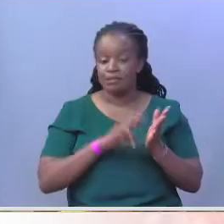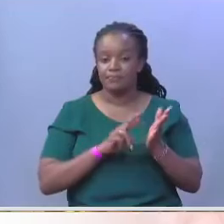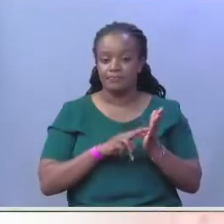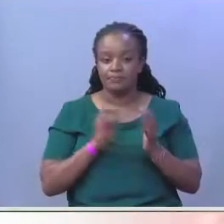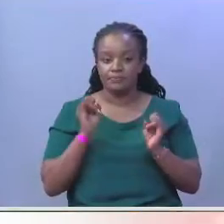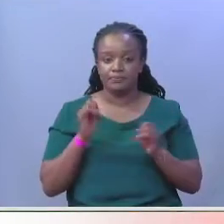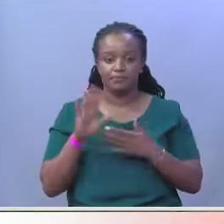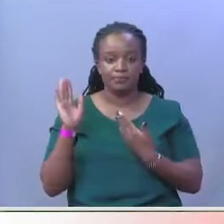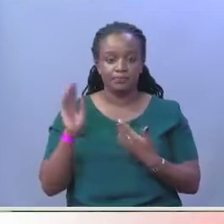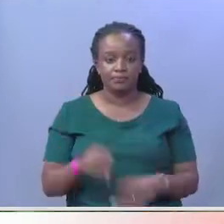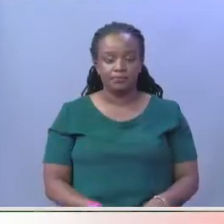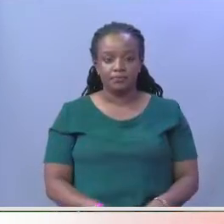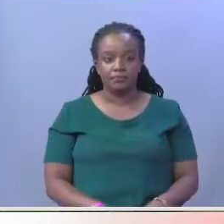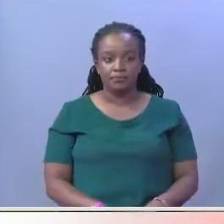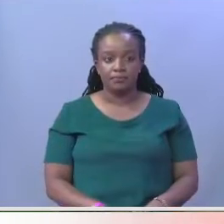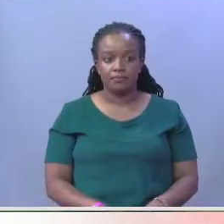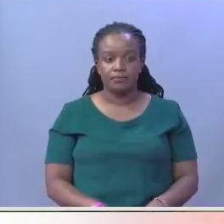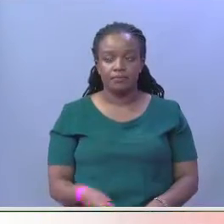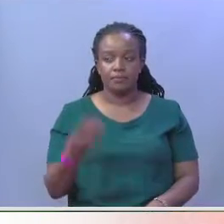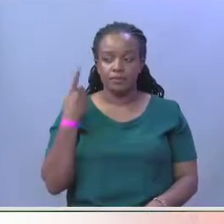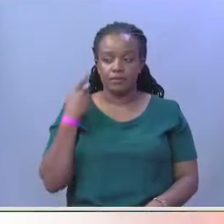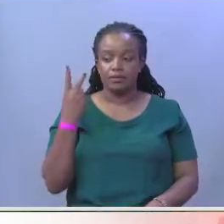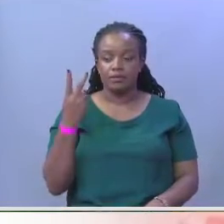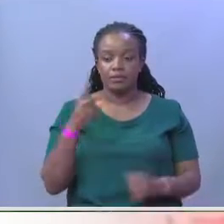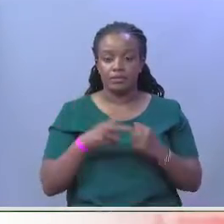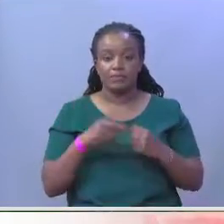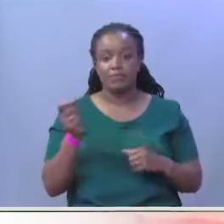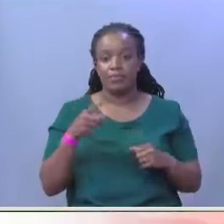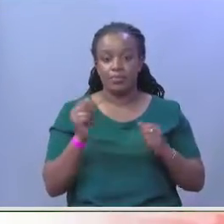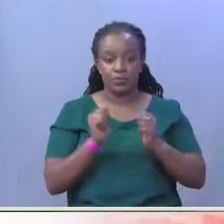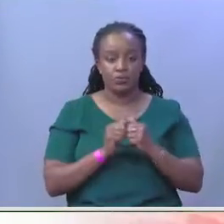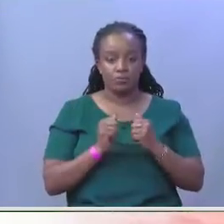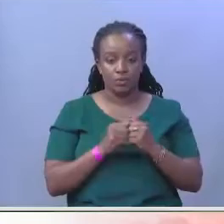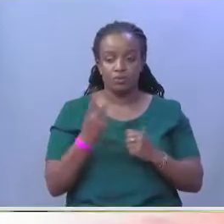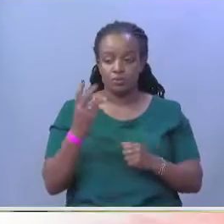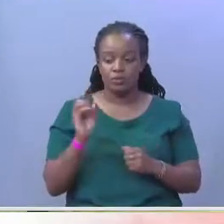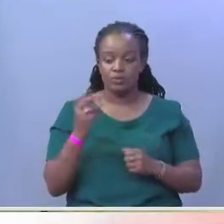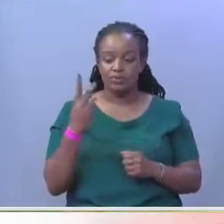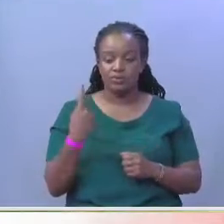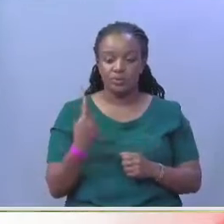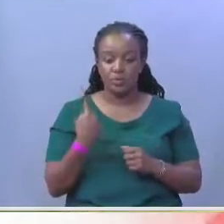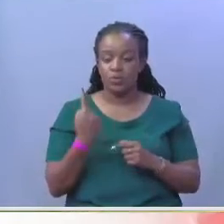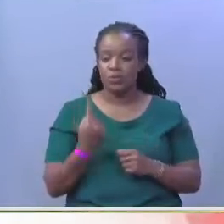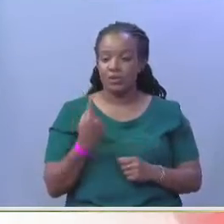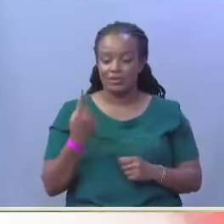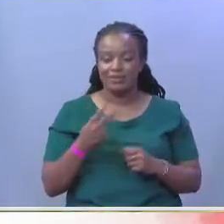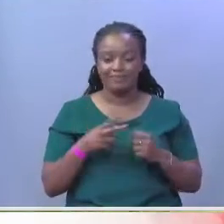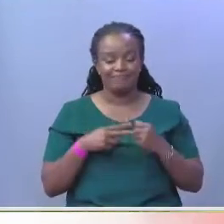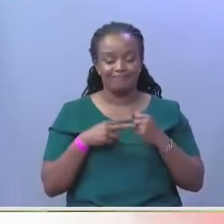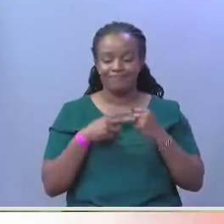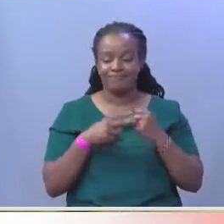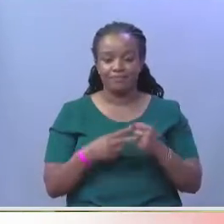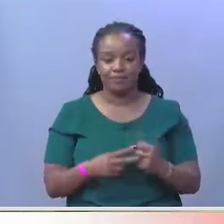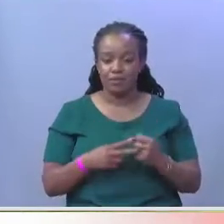details. As of 27th October 2021, only 760,000 Kenyans had been registered